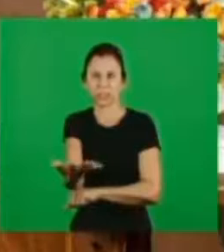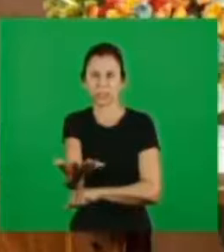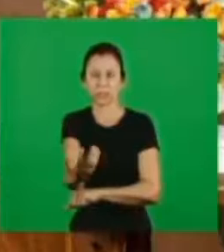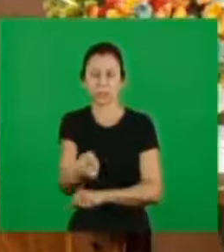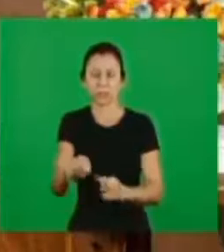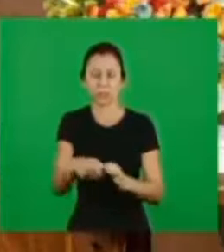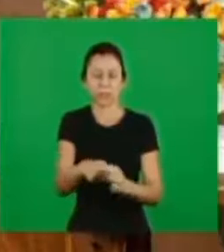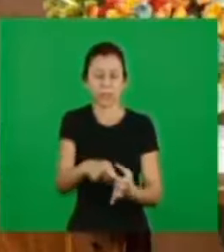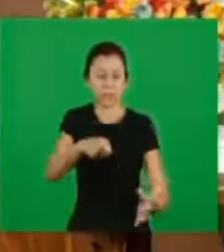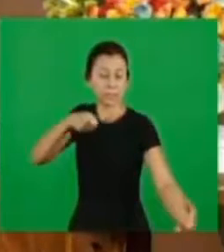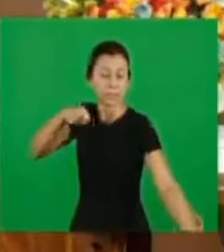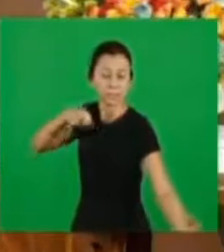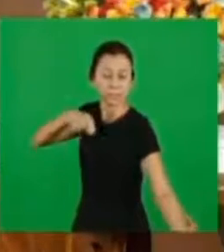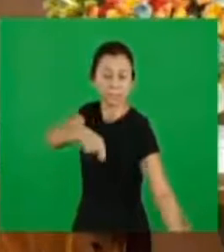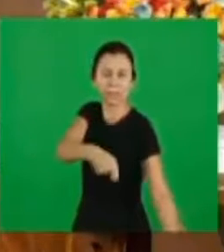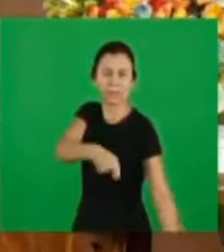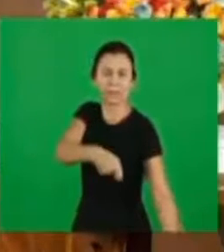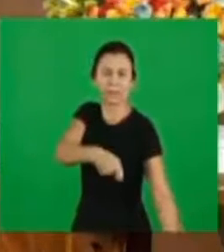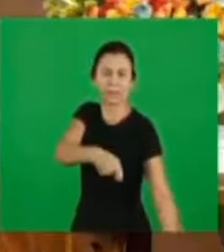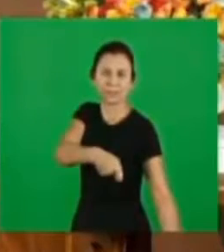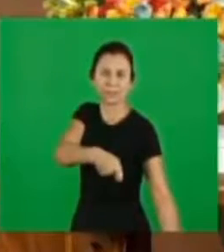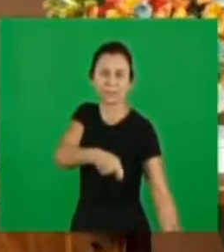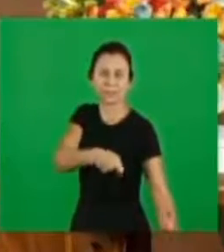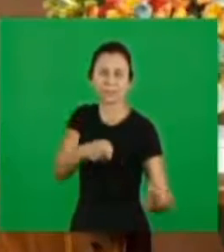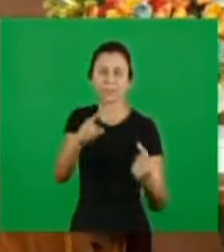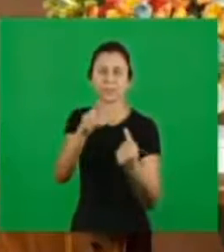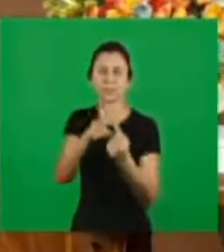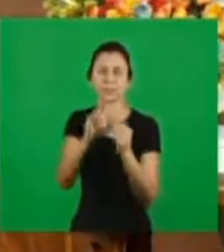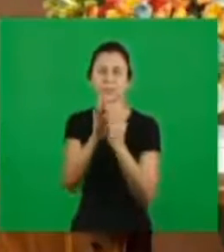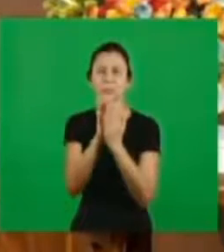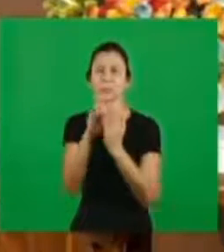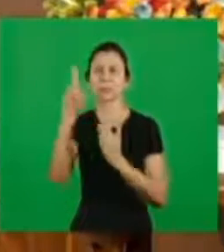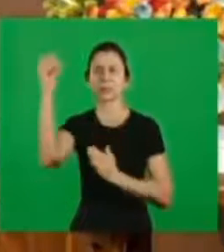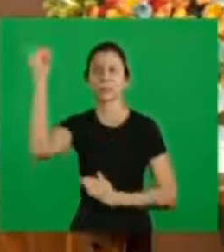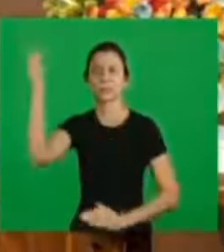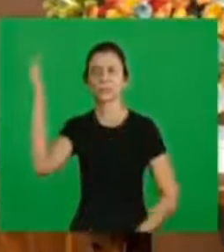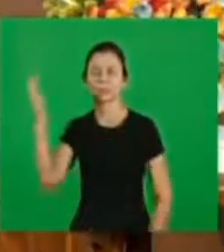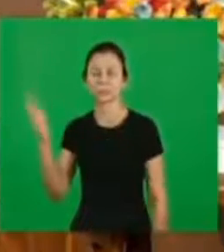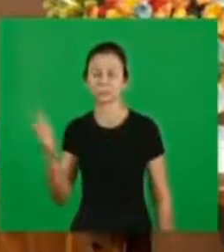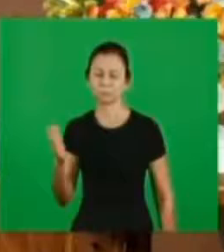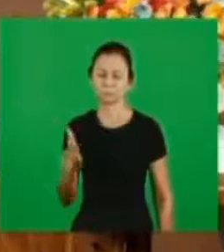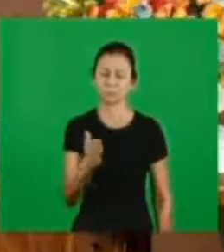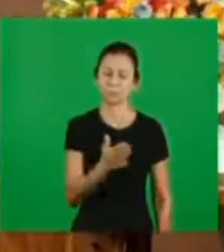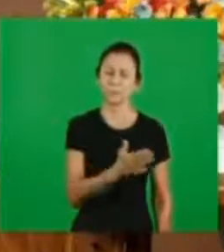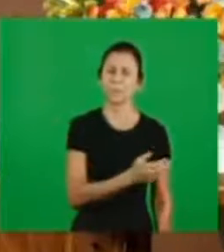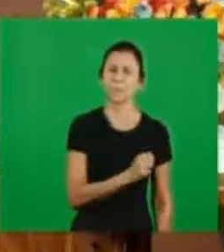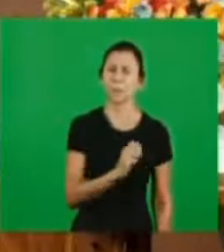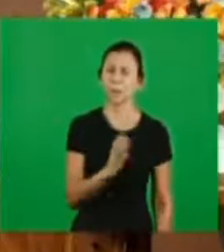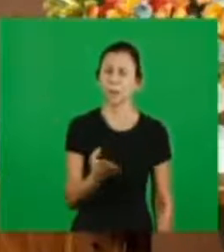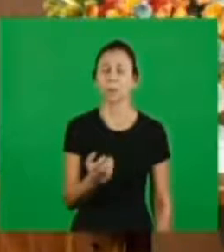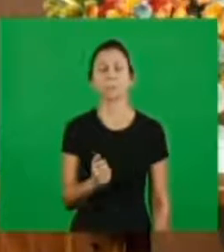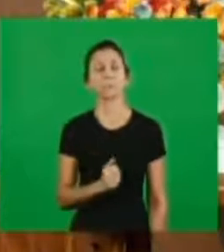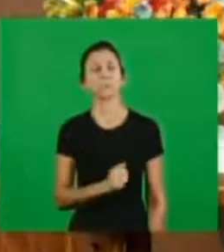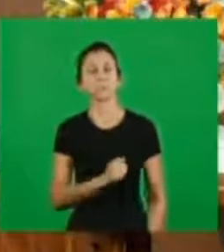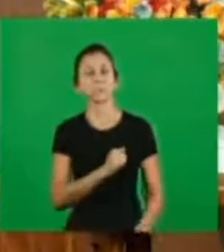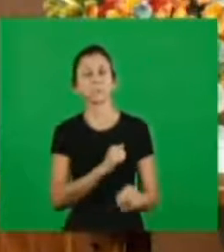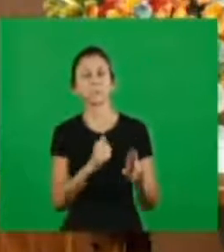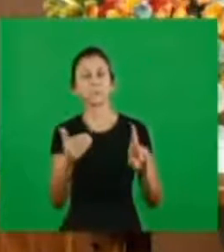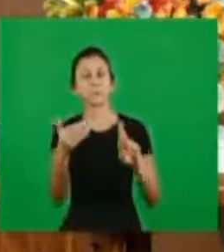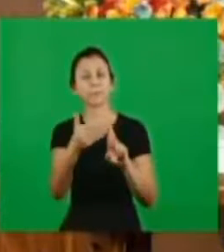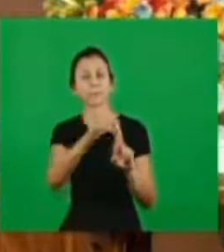God. So he goes through the flaming sword, which is the word, and he will enter into the paradise. My brethren, the